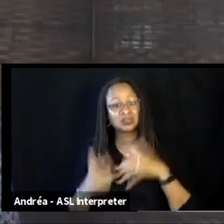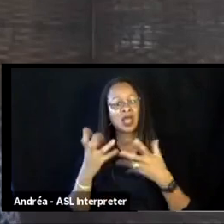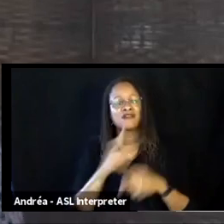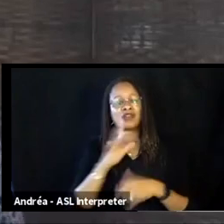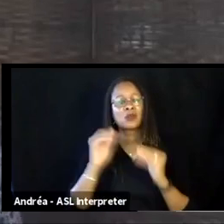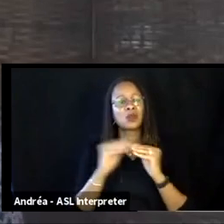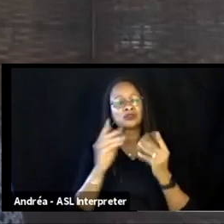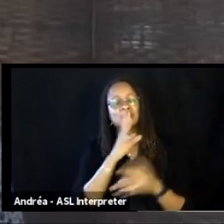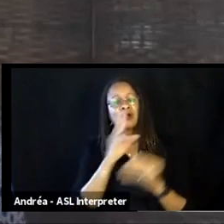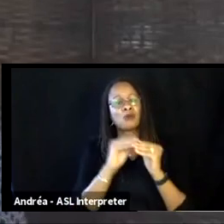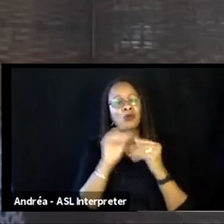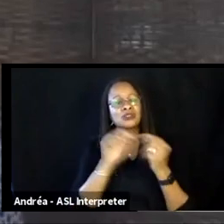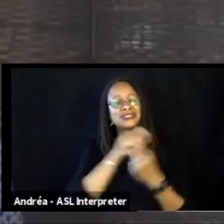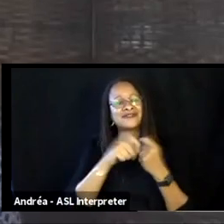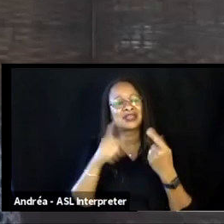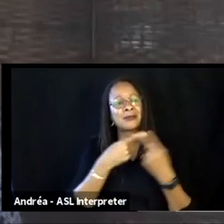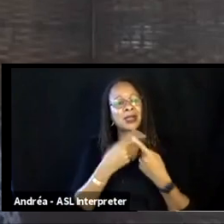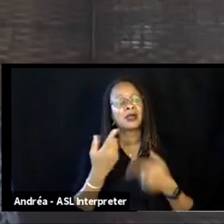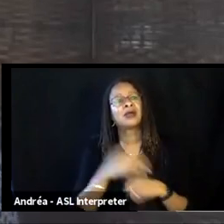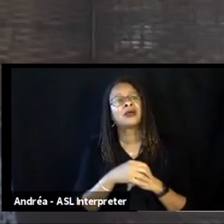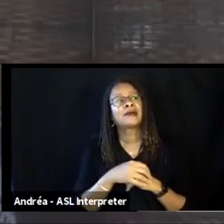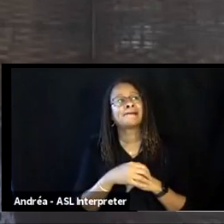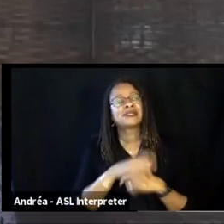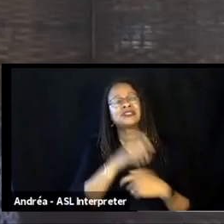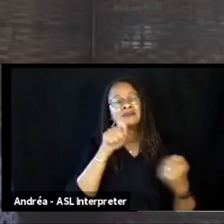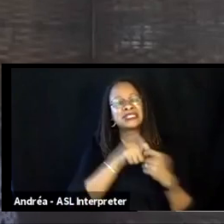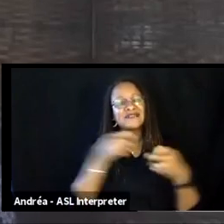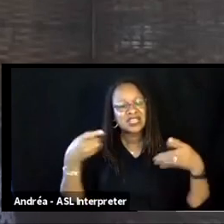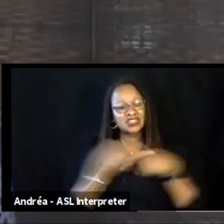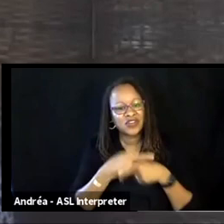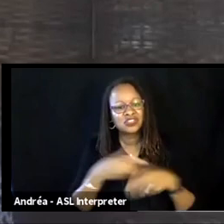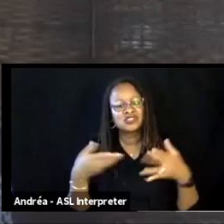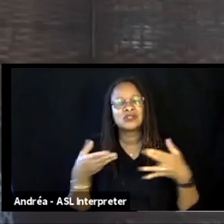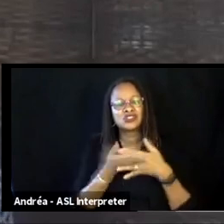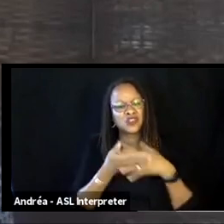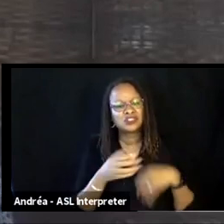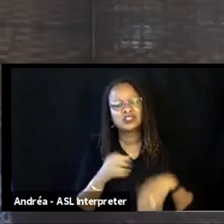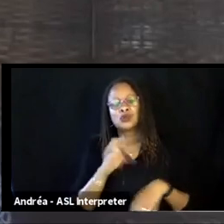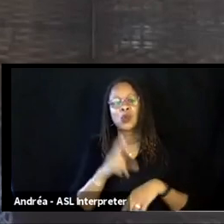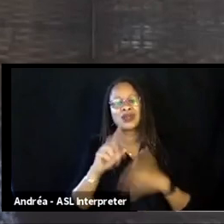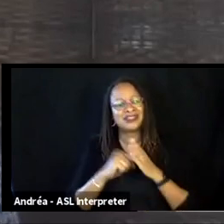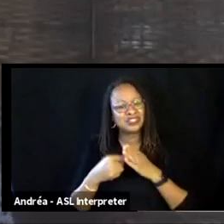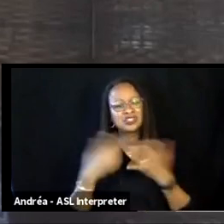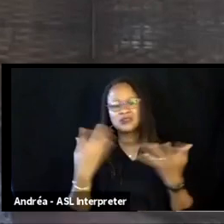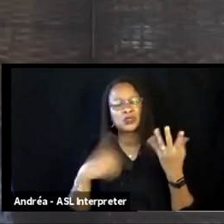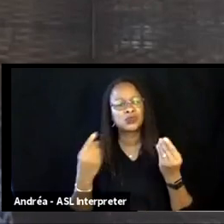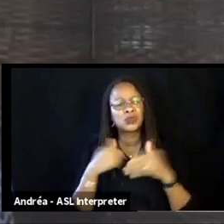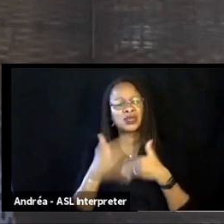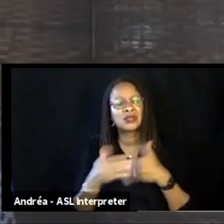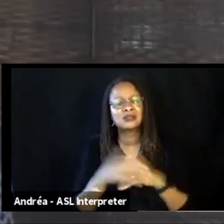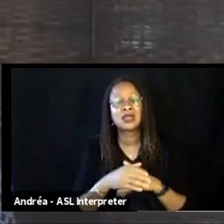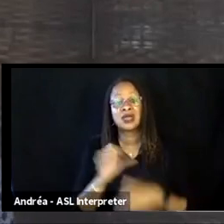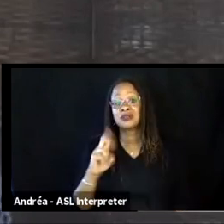more specifically about specific interventions, specific, you know, initiatives. So, so Susie, maybe you